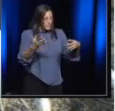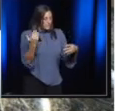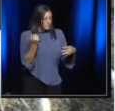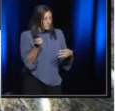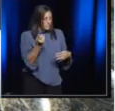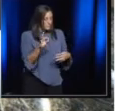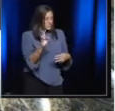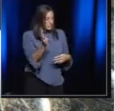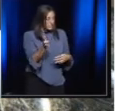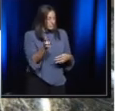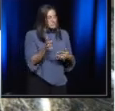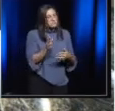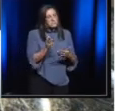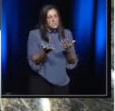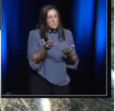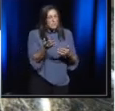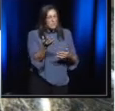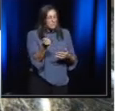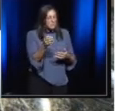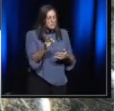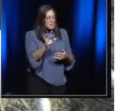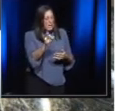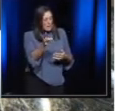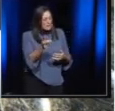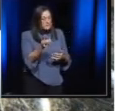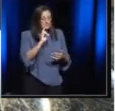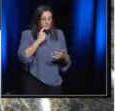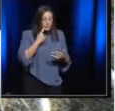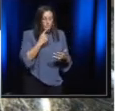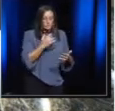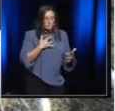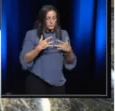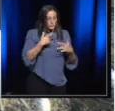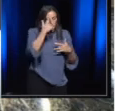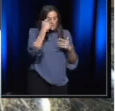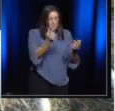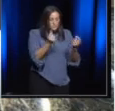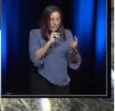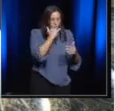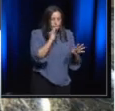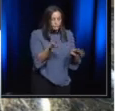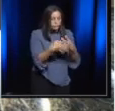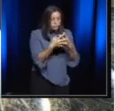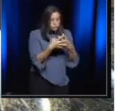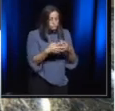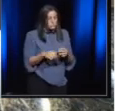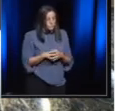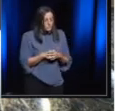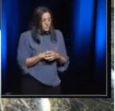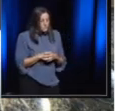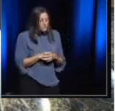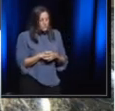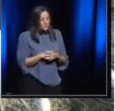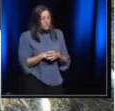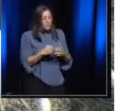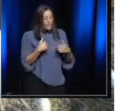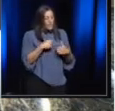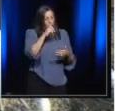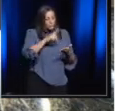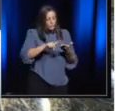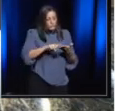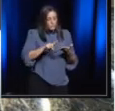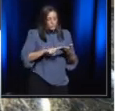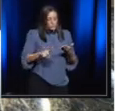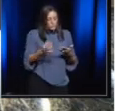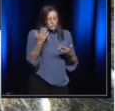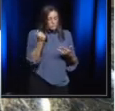late 1980s, there was serious concern about the levels of bycatch. A single boat survey conducted by Steve Dawson and Liz Slutin